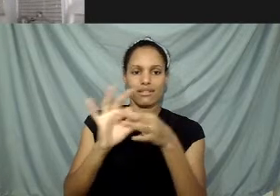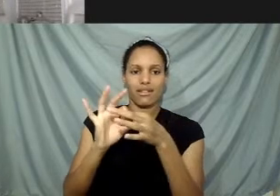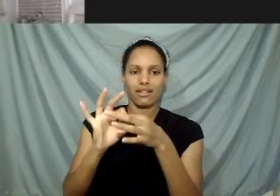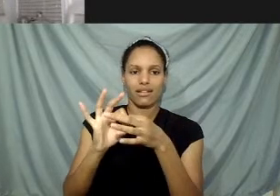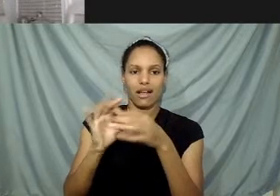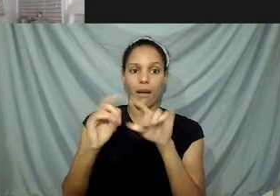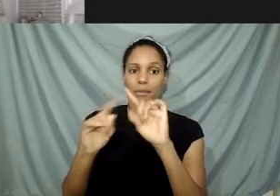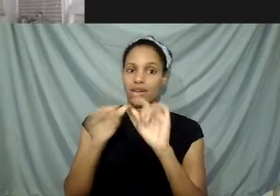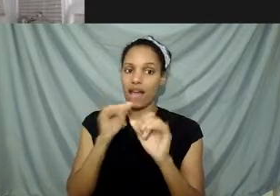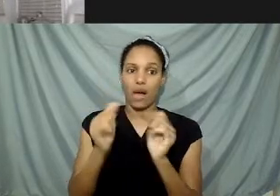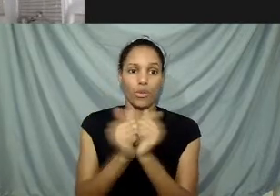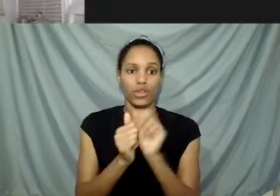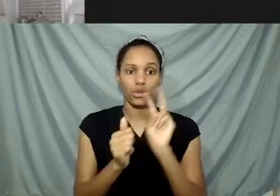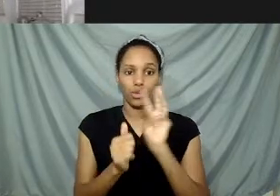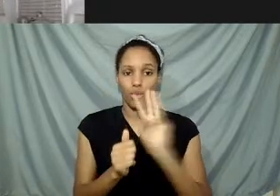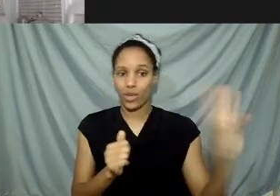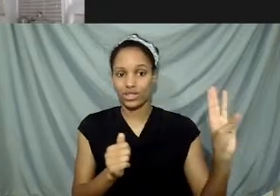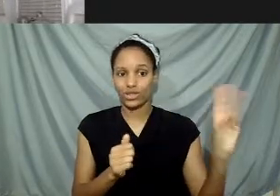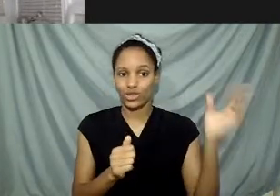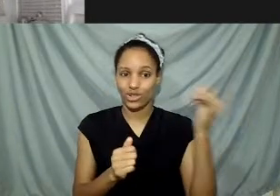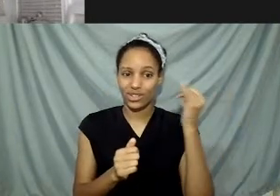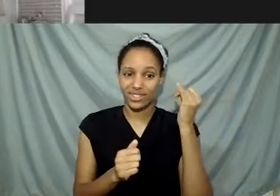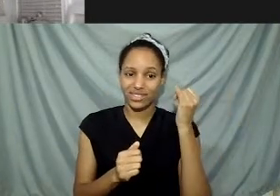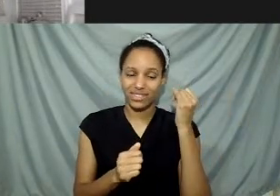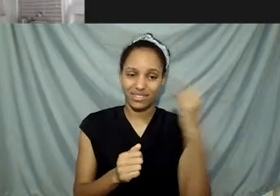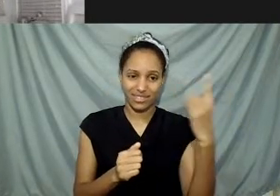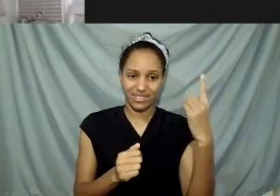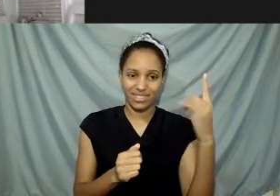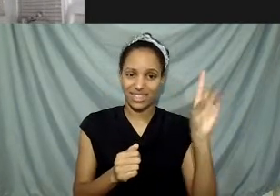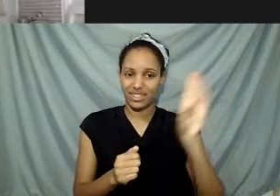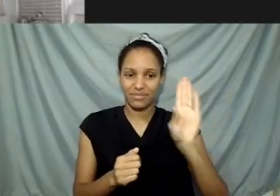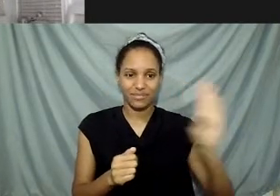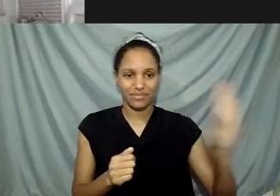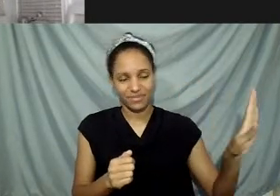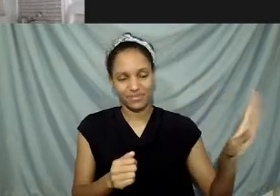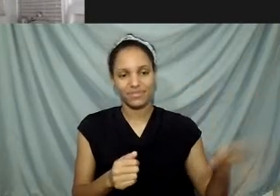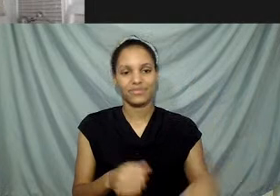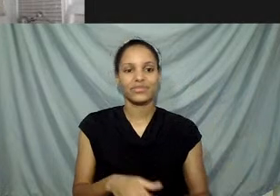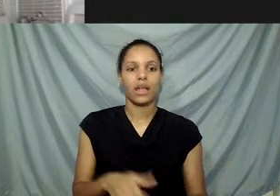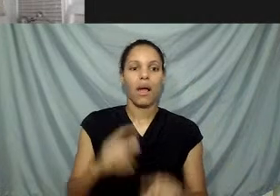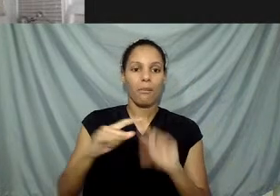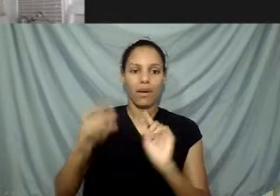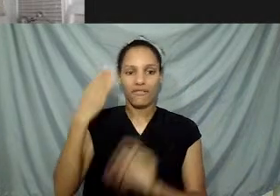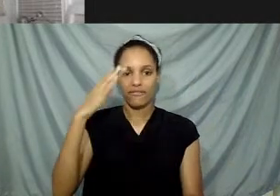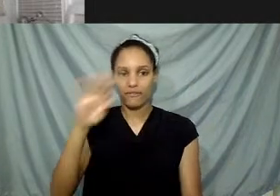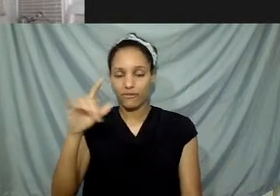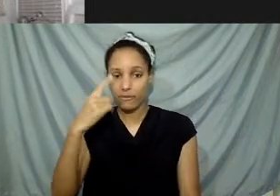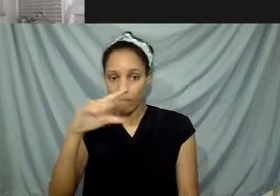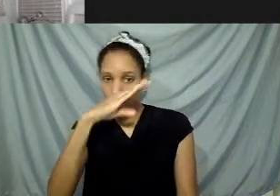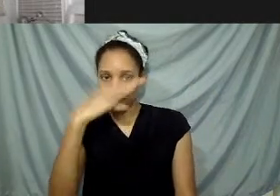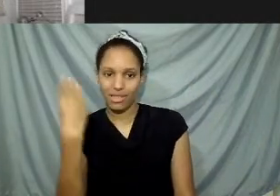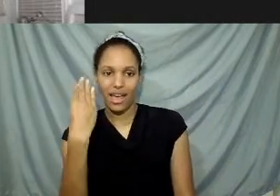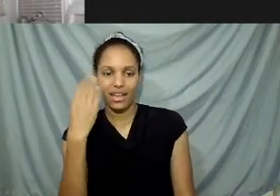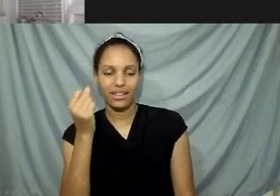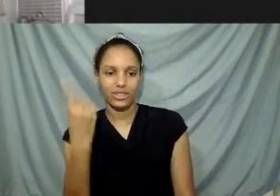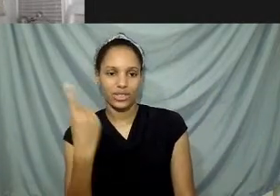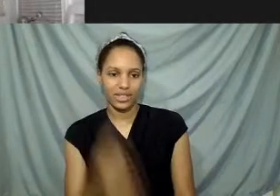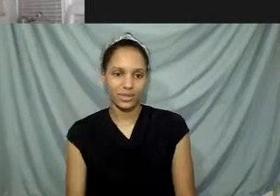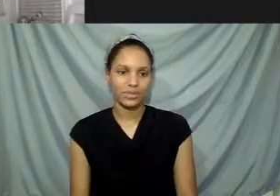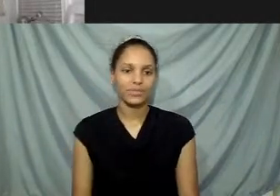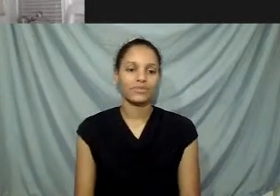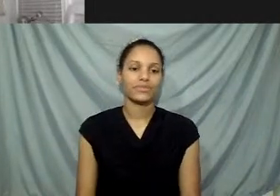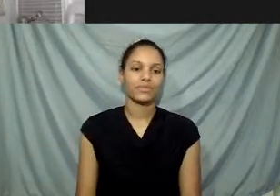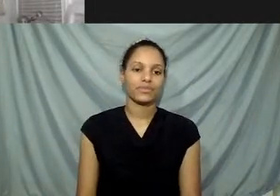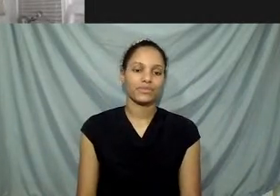non-Western lens, in the Black lens. Yeah. So there's no way we can't leave without